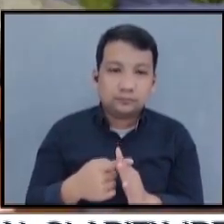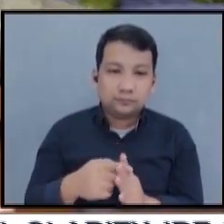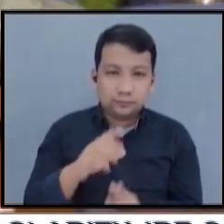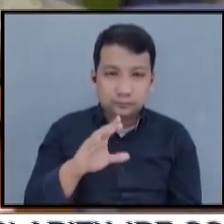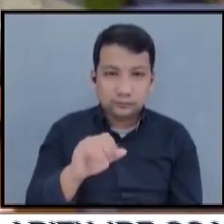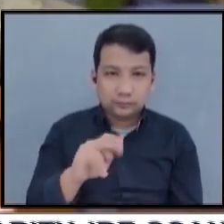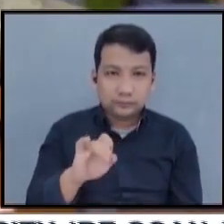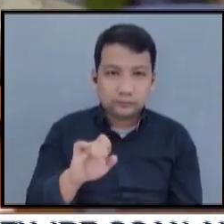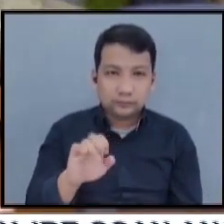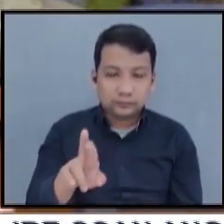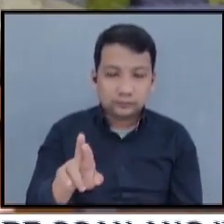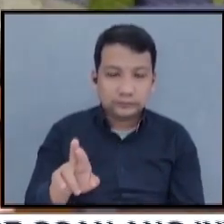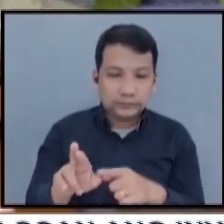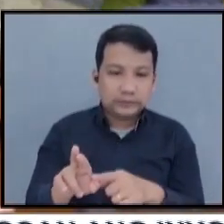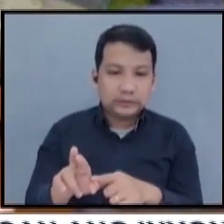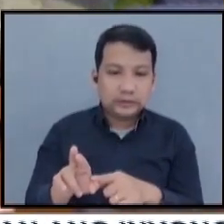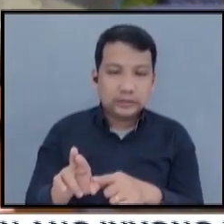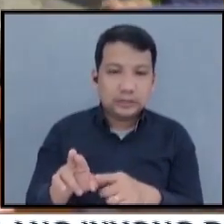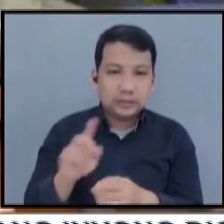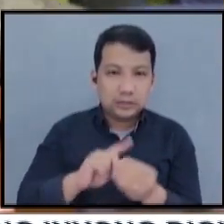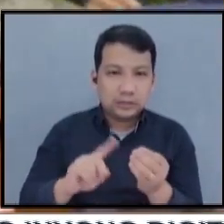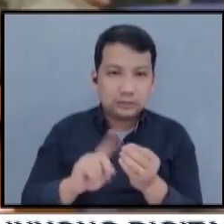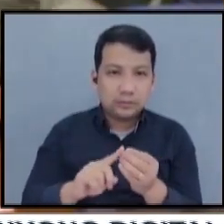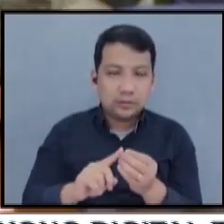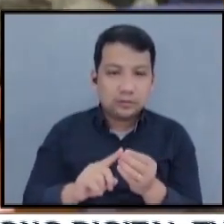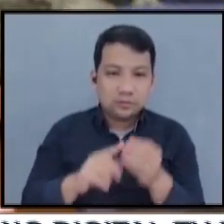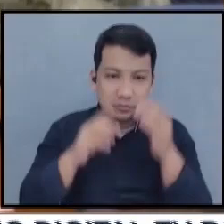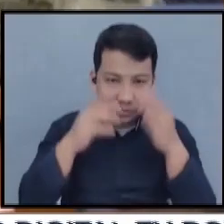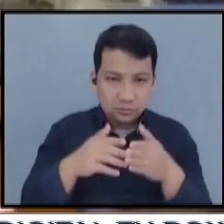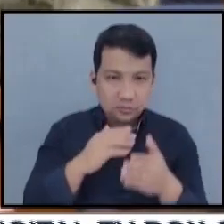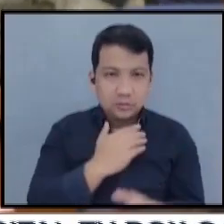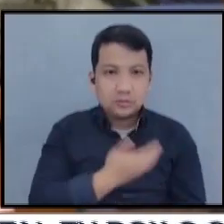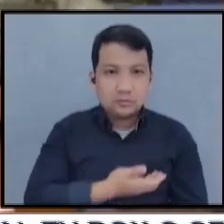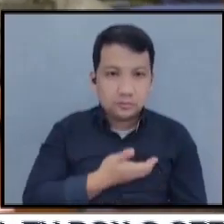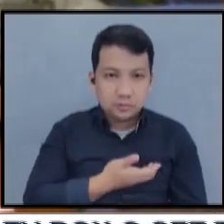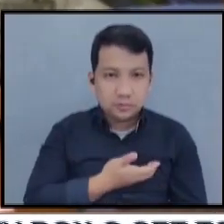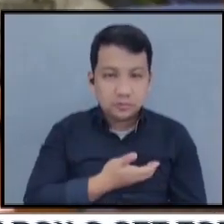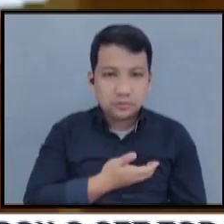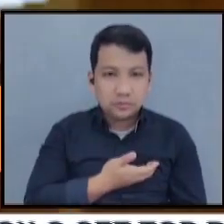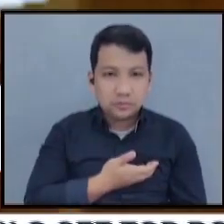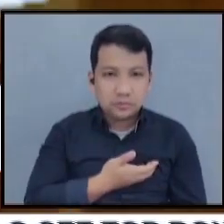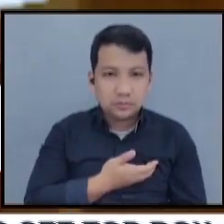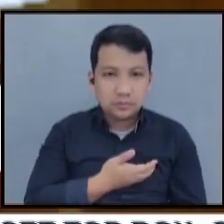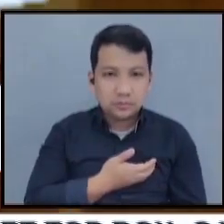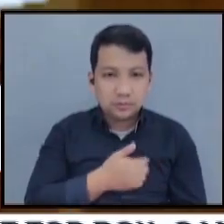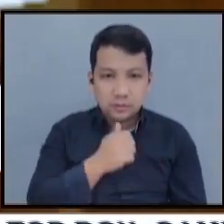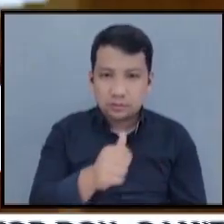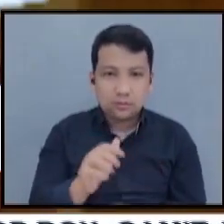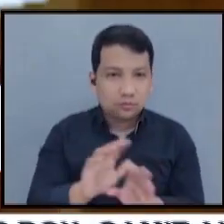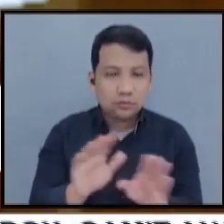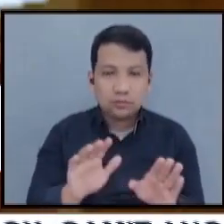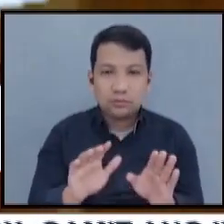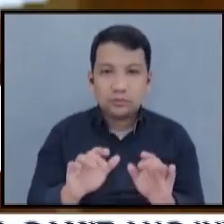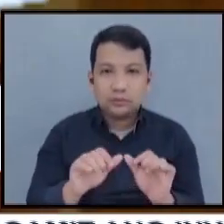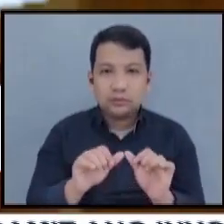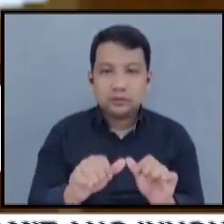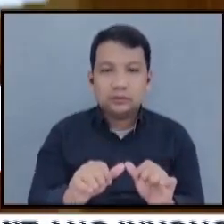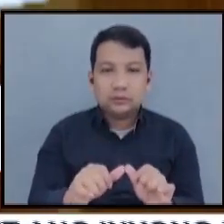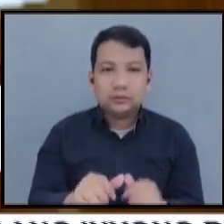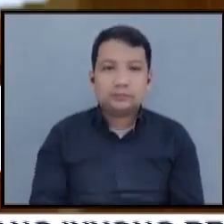in addressing the misconduct without being excessively harsh. Censure